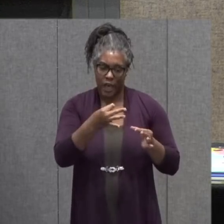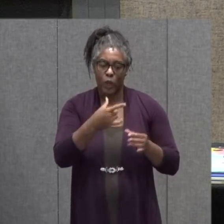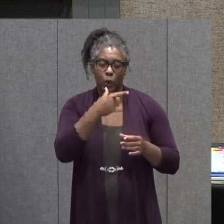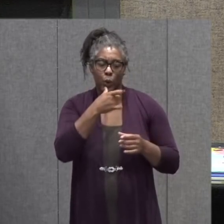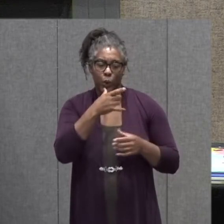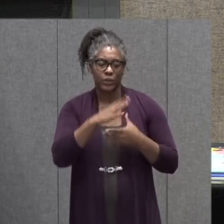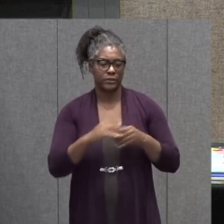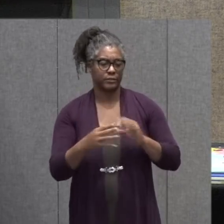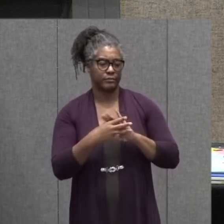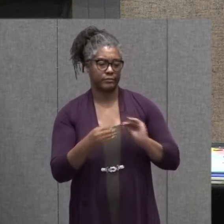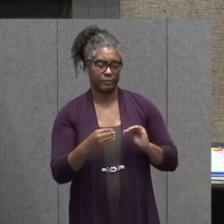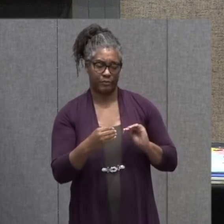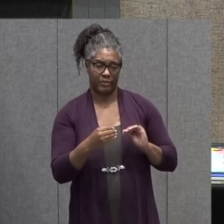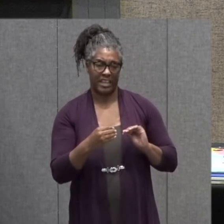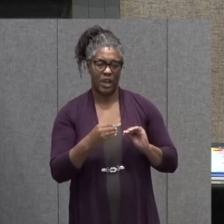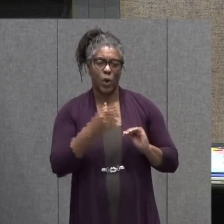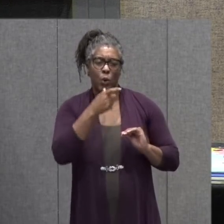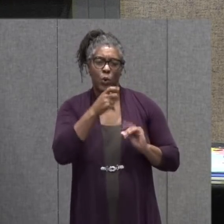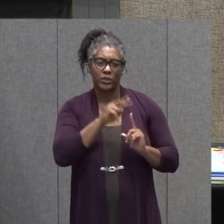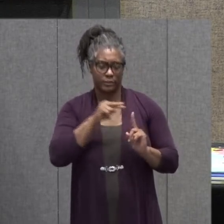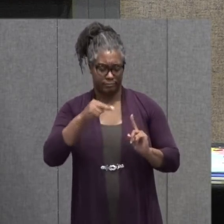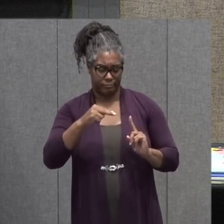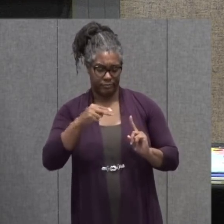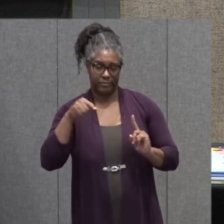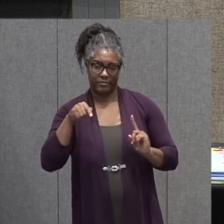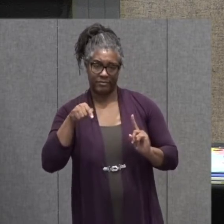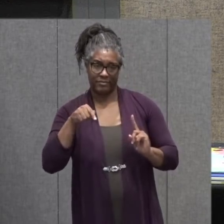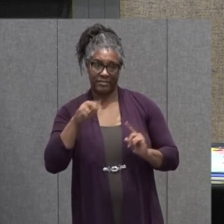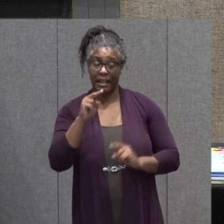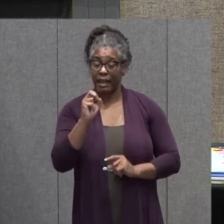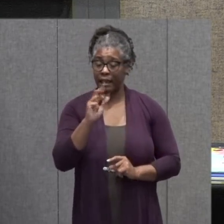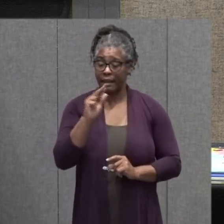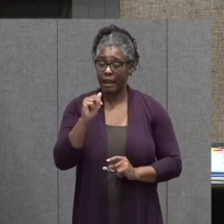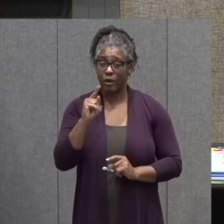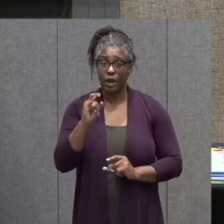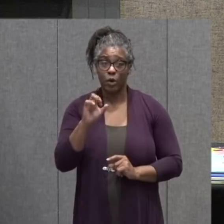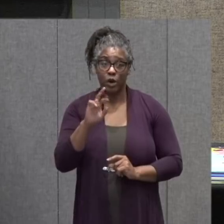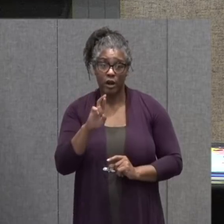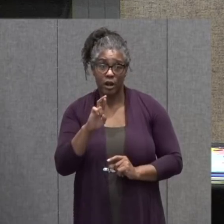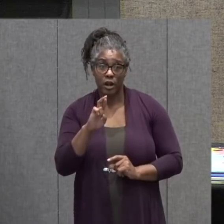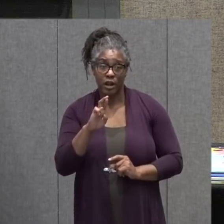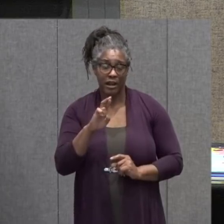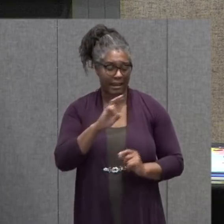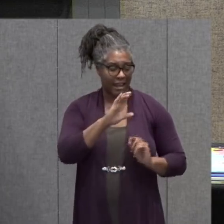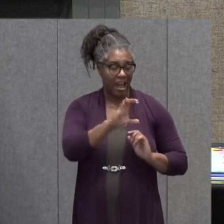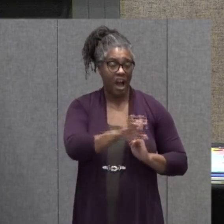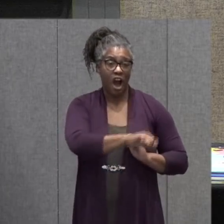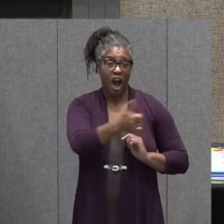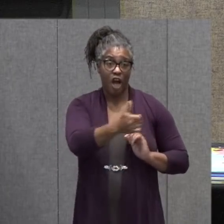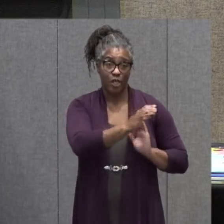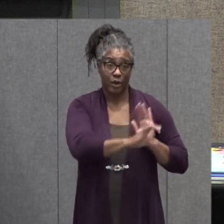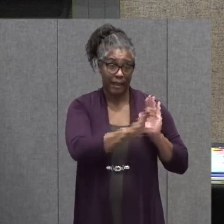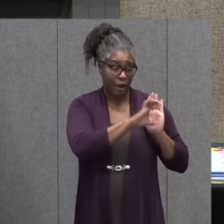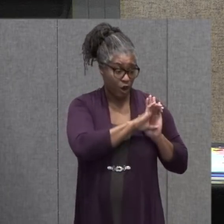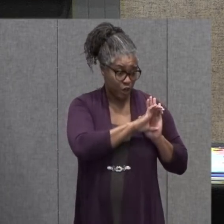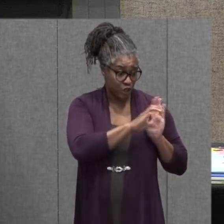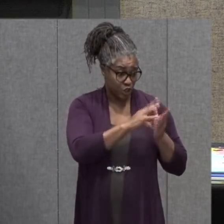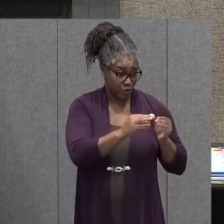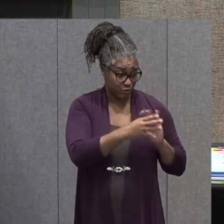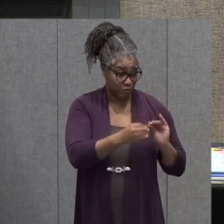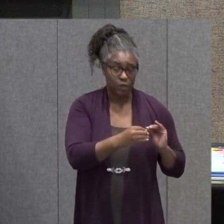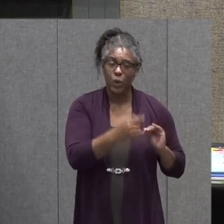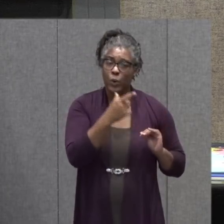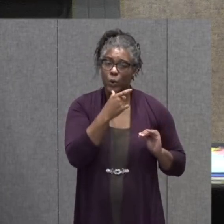story? Is the narrator telling the story? Is a character telling the story? Who? So that's one thing.